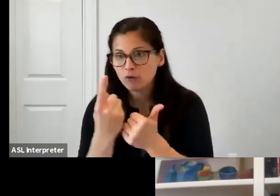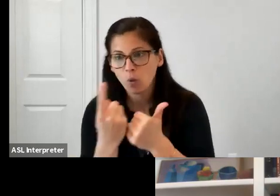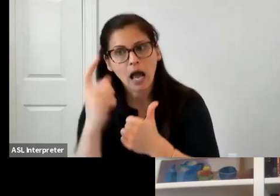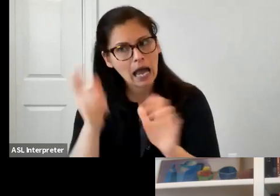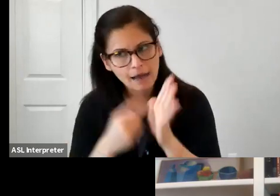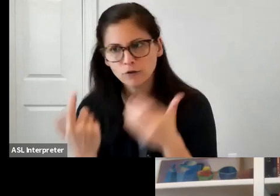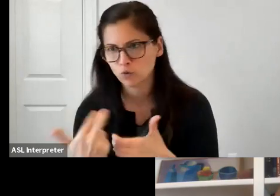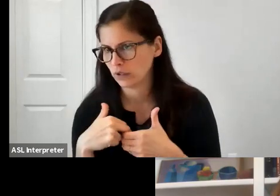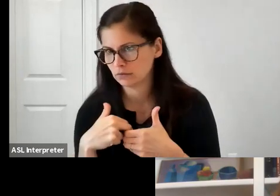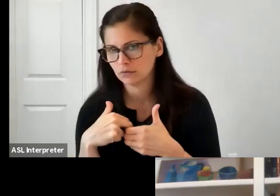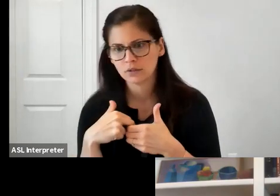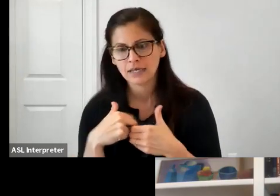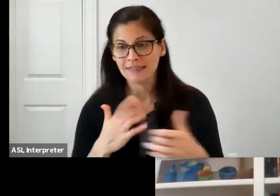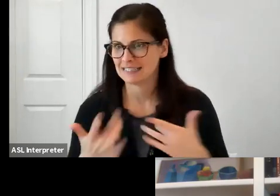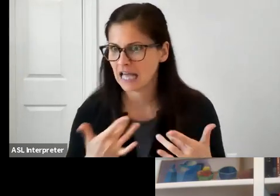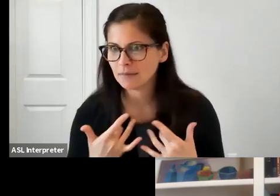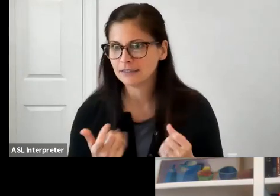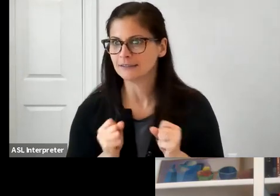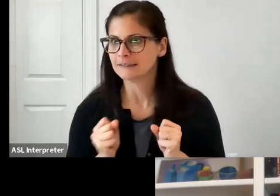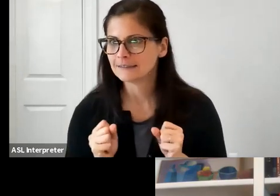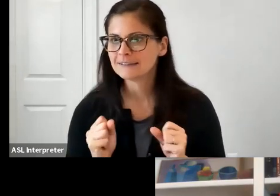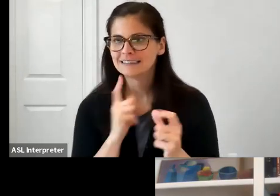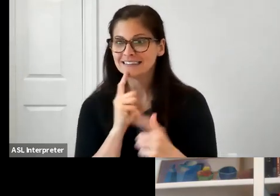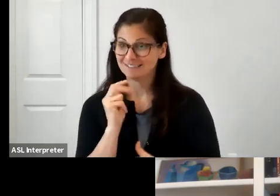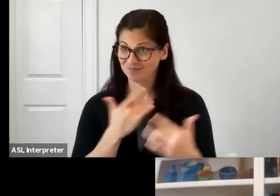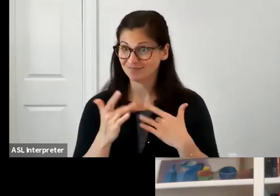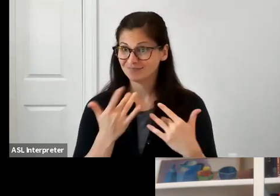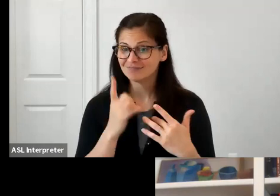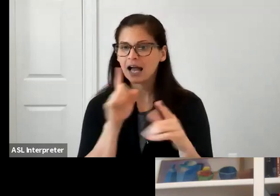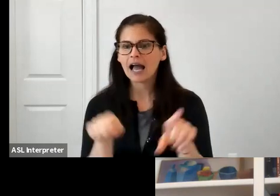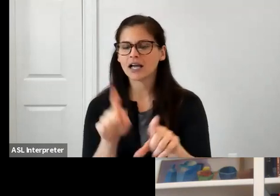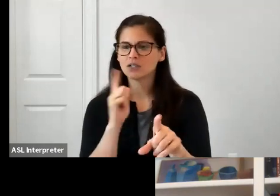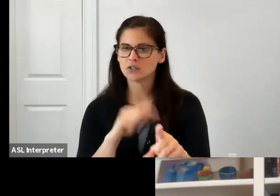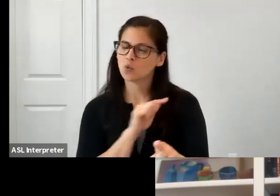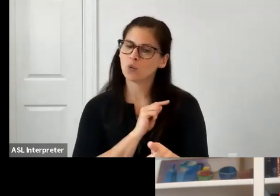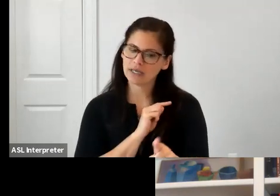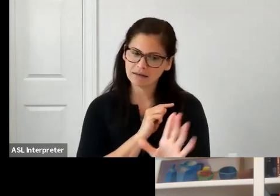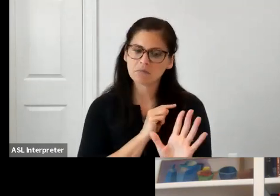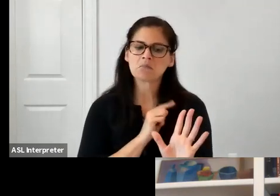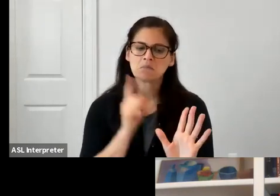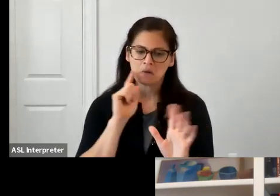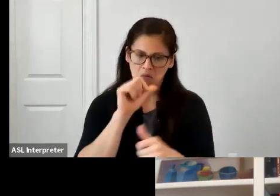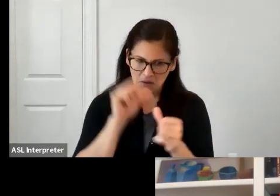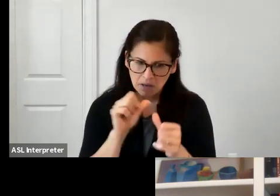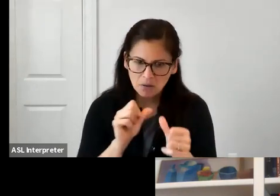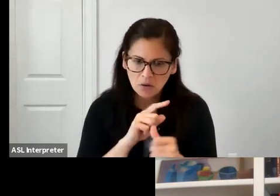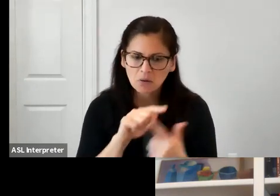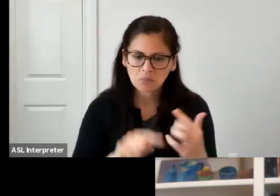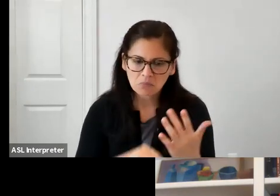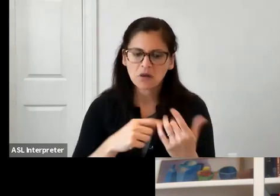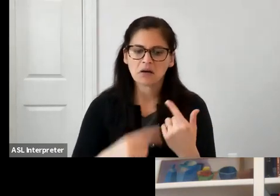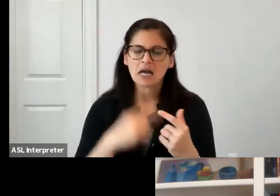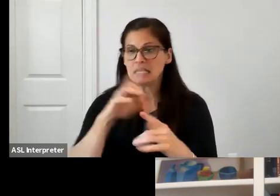join. The suspense, the excitement builds as we reacquaint ourselves with Abilities Dance, Arts Emerson,